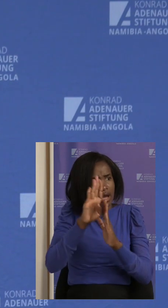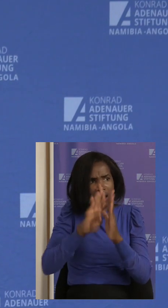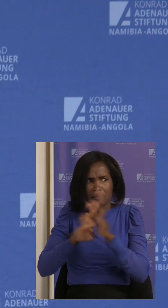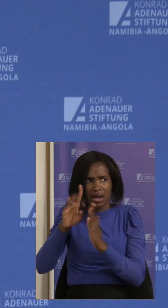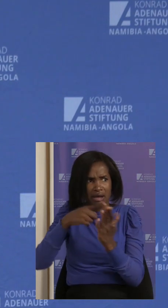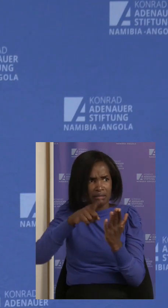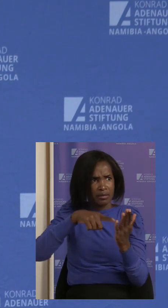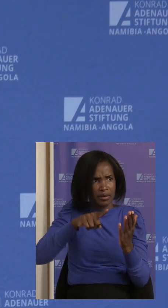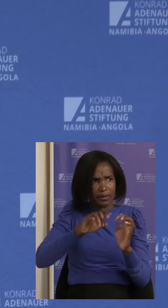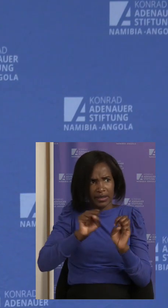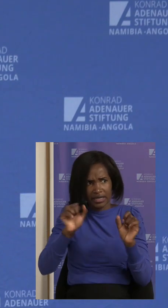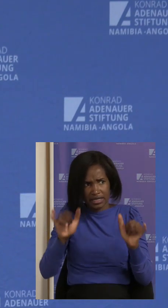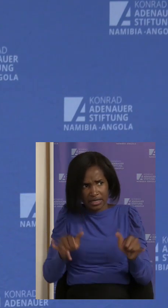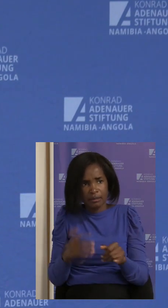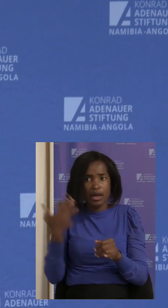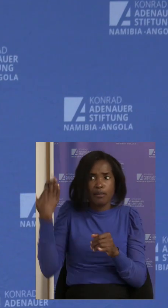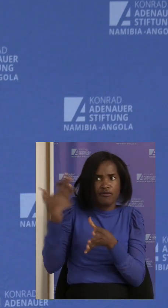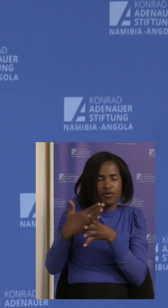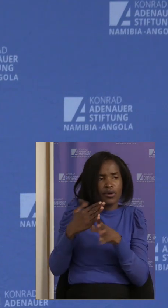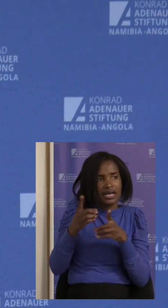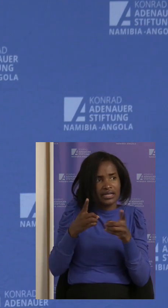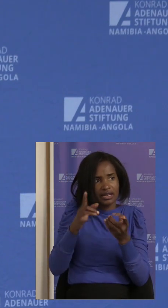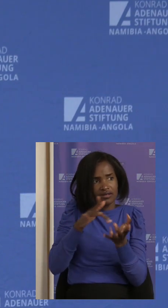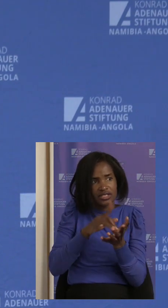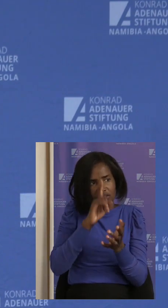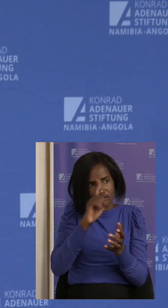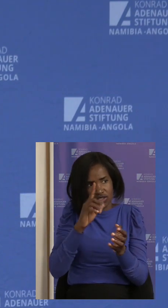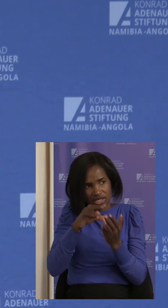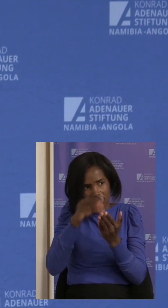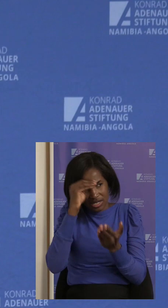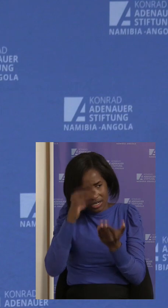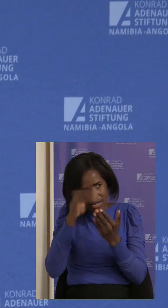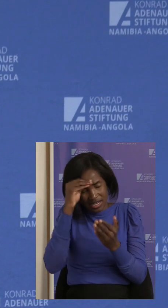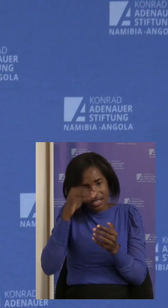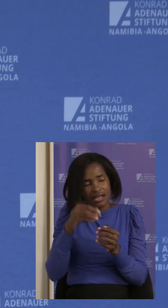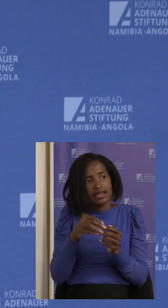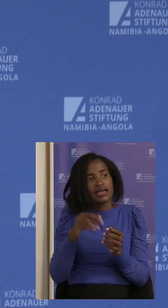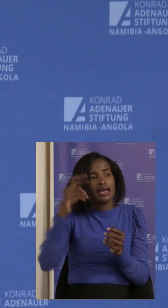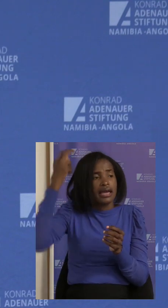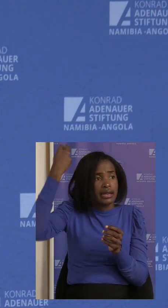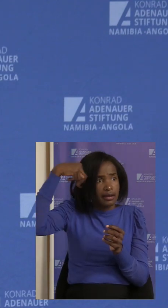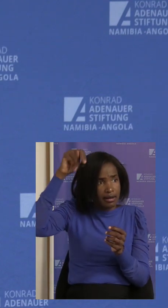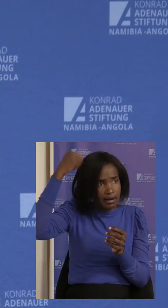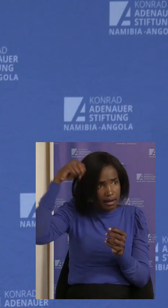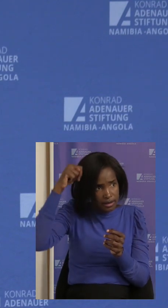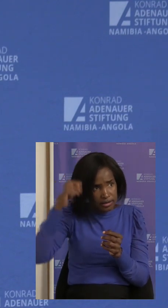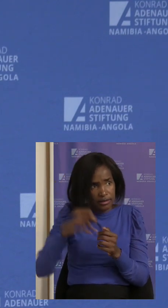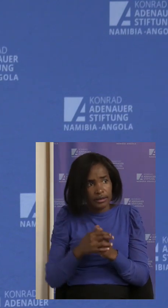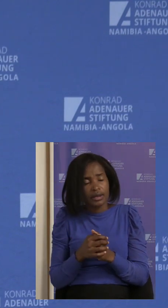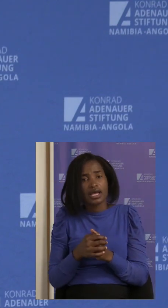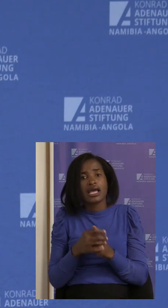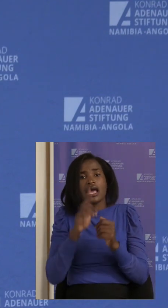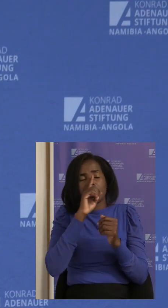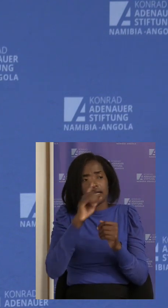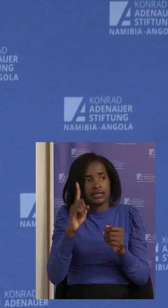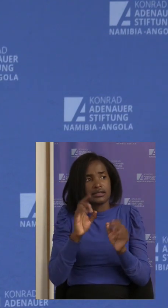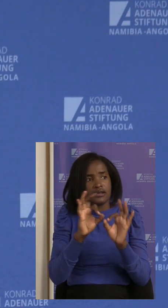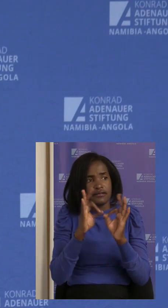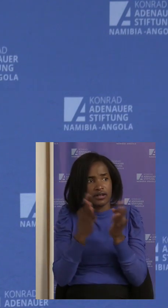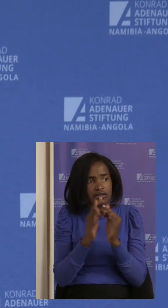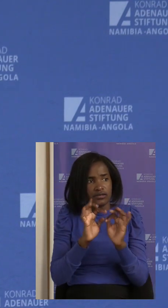system. He was the director of the Center for Teaching and Learning at Namibia University of Science and Technology and lecturer in the Faculty